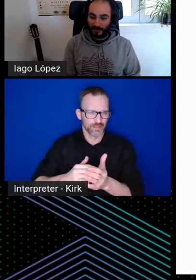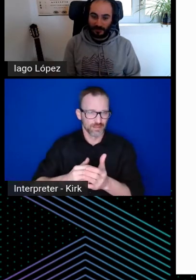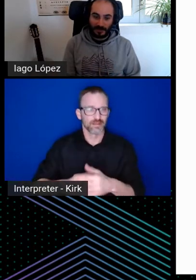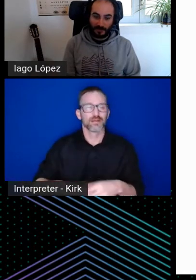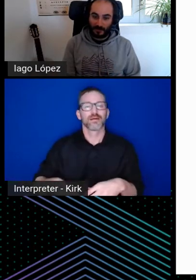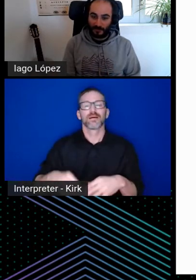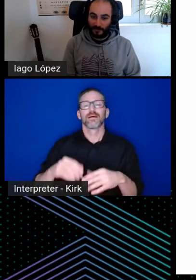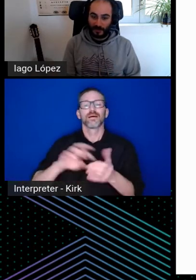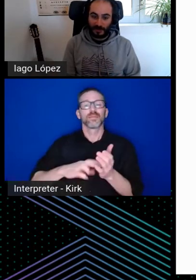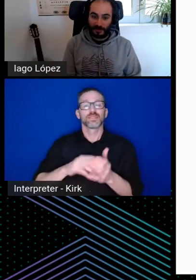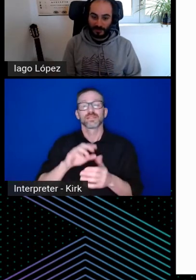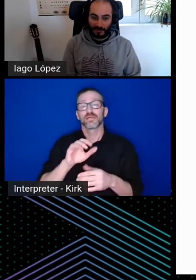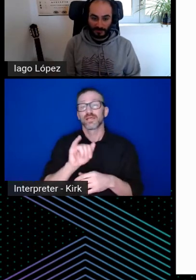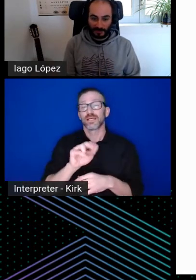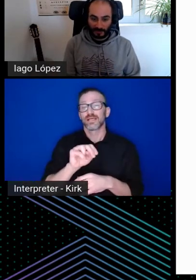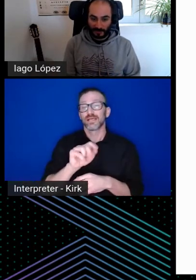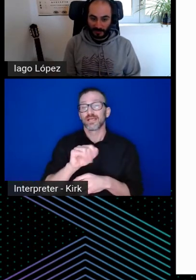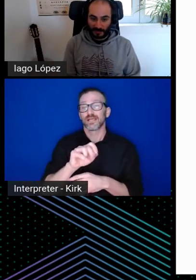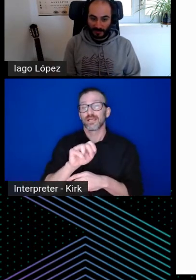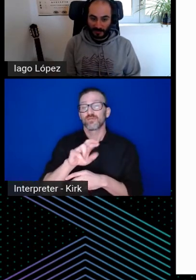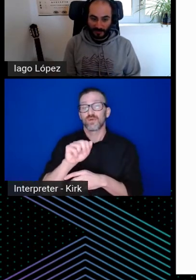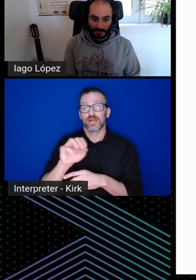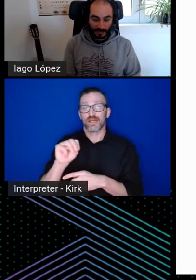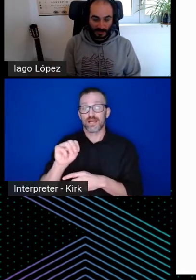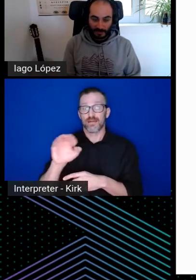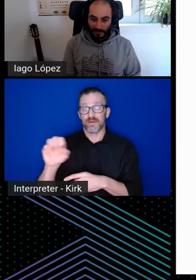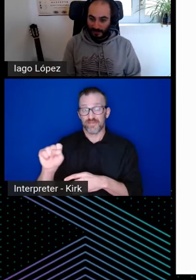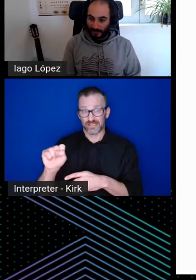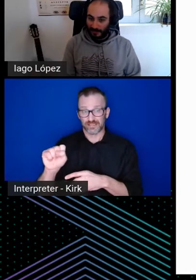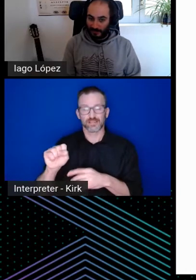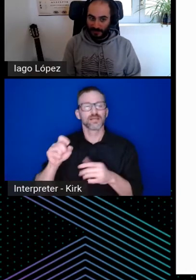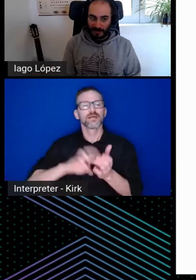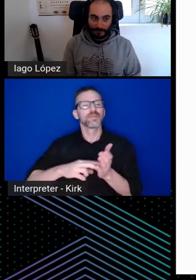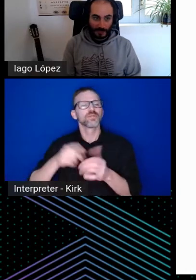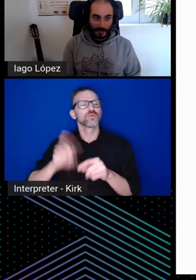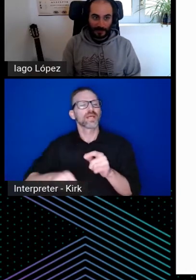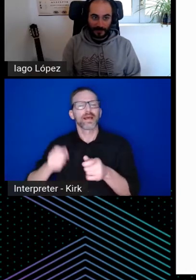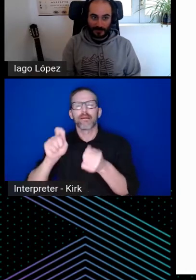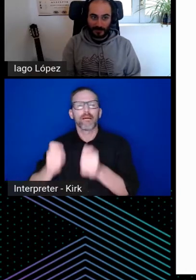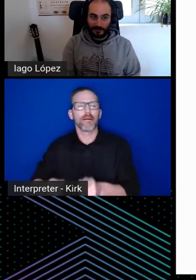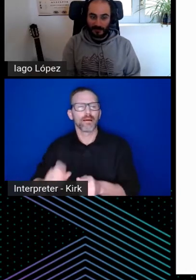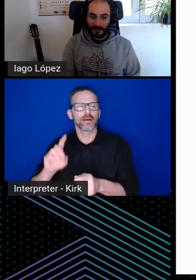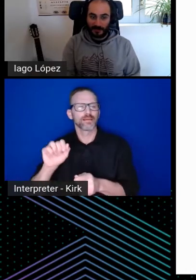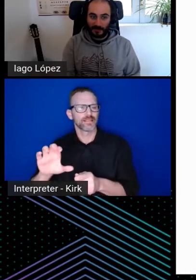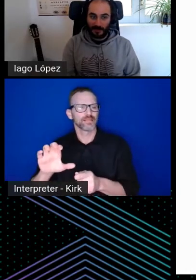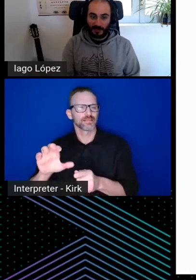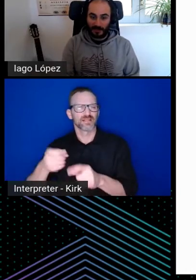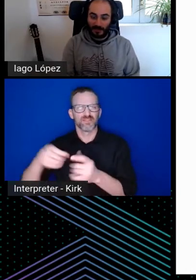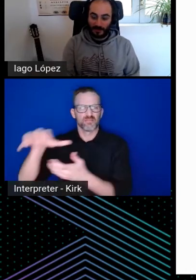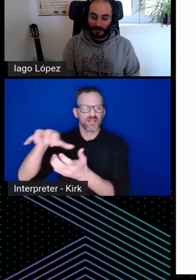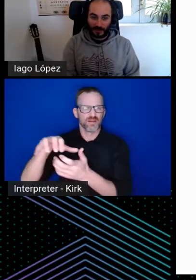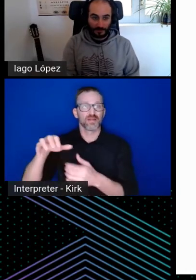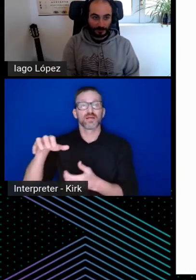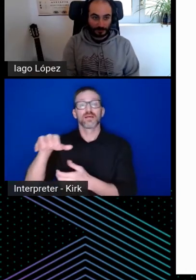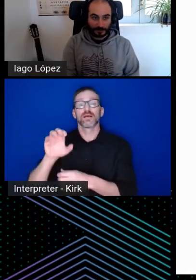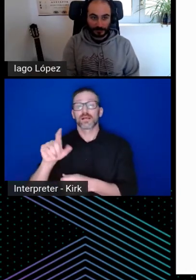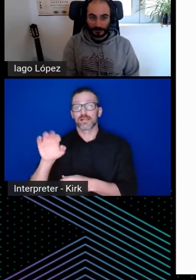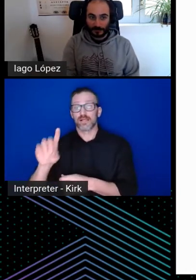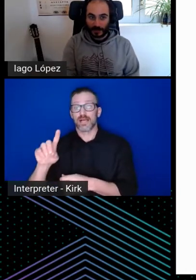you cannot, for example, format disks with Cloud Init. So yeah, this is the difference between Cloud Init and